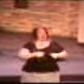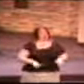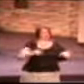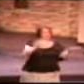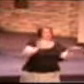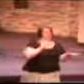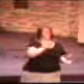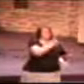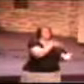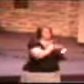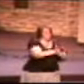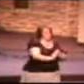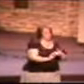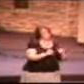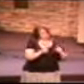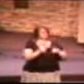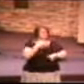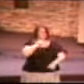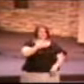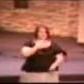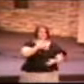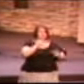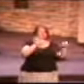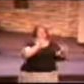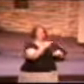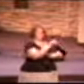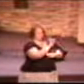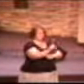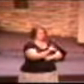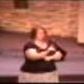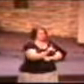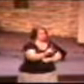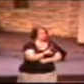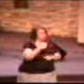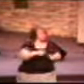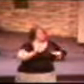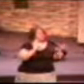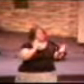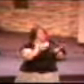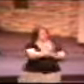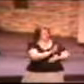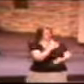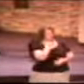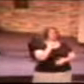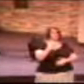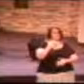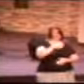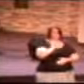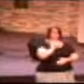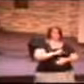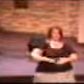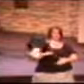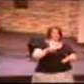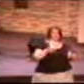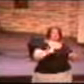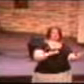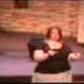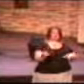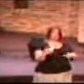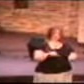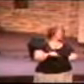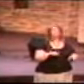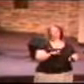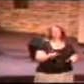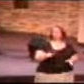rights to be God it's about giving up your rights to say my kingdom come baptism is about